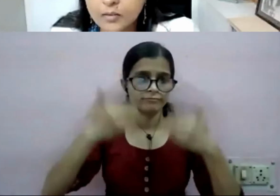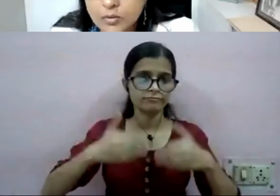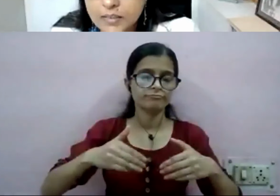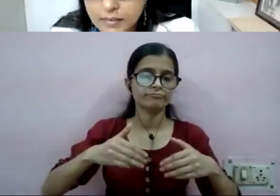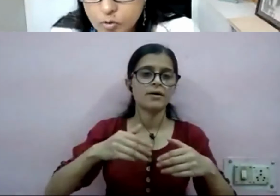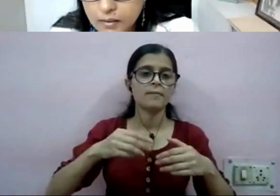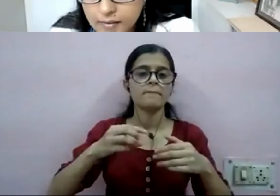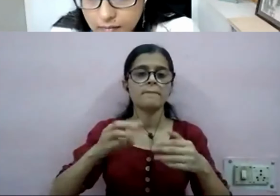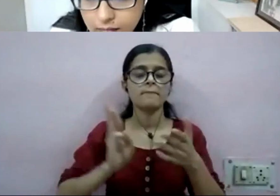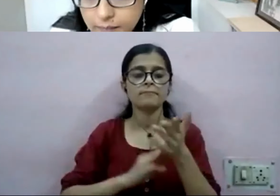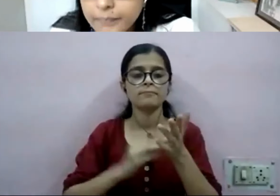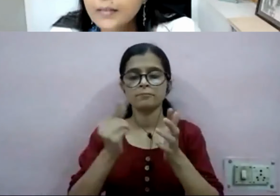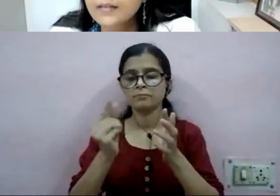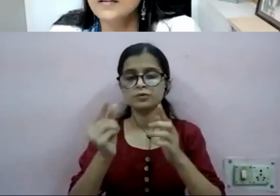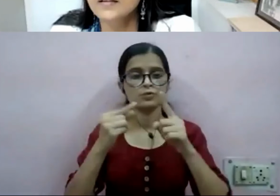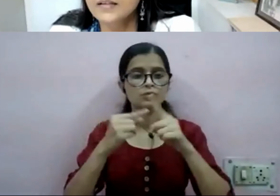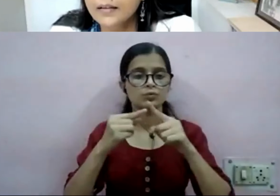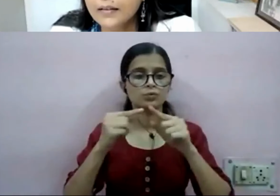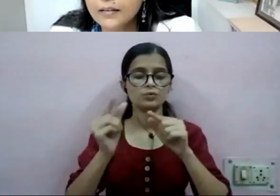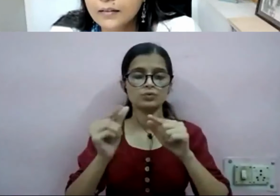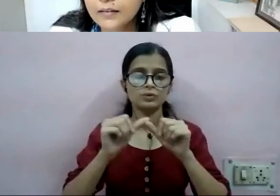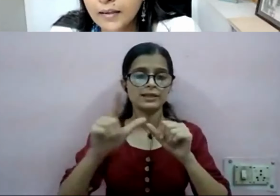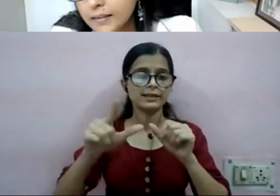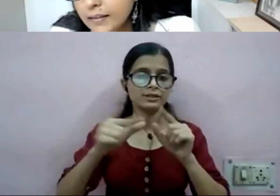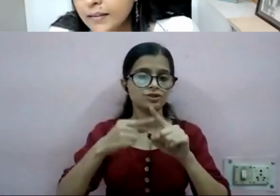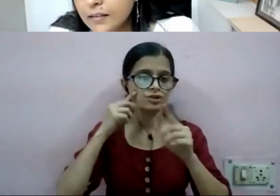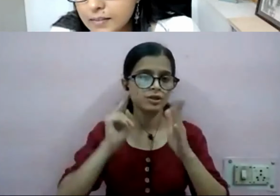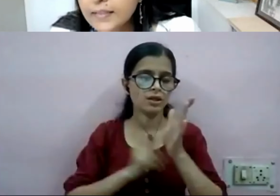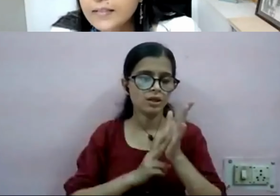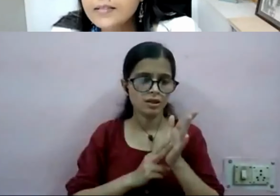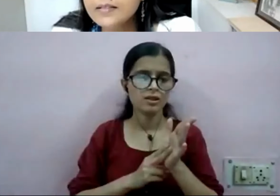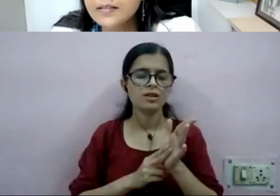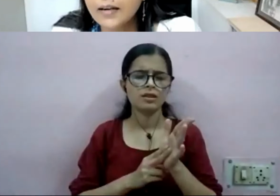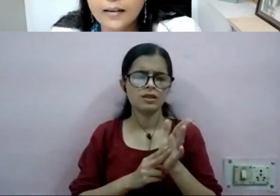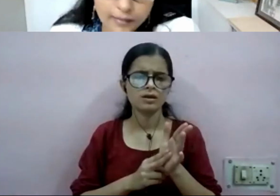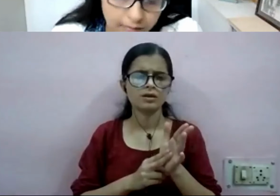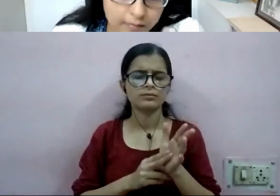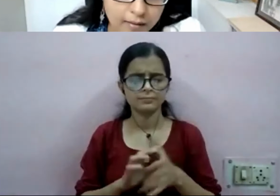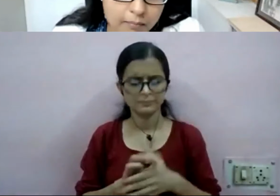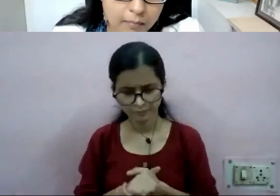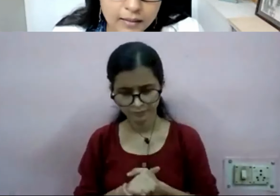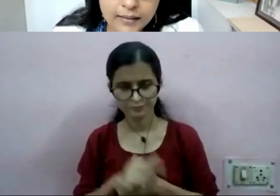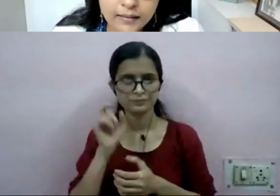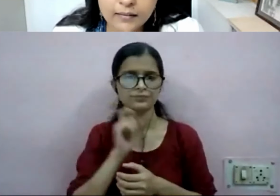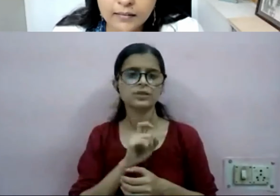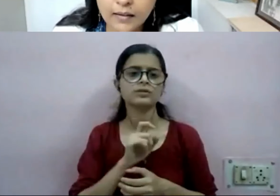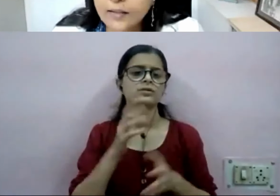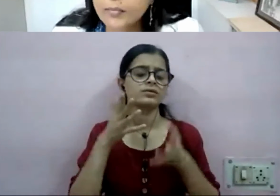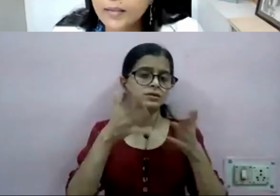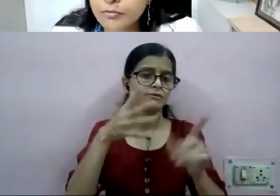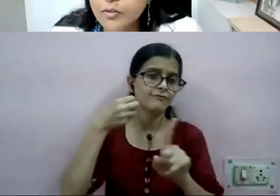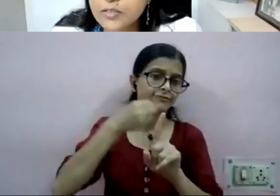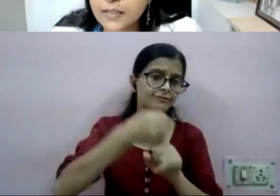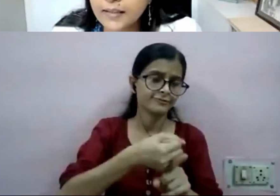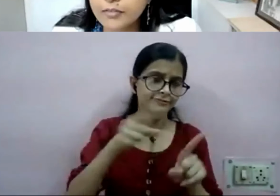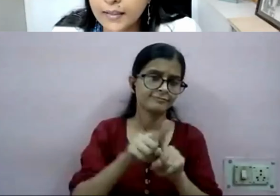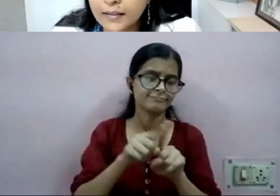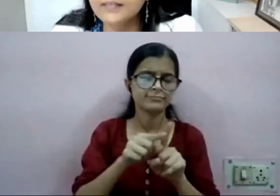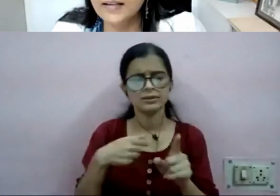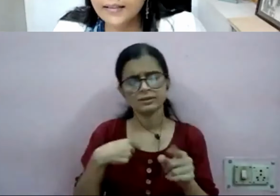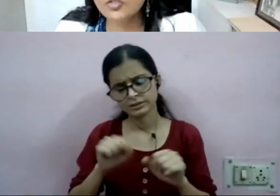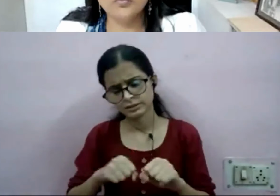seek to desexualize her. And in a sense, in my argument, of course, I